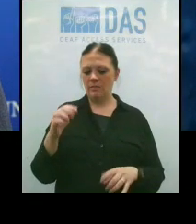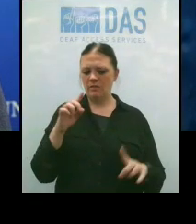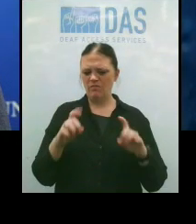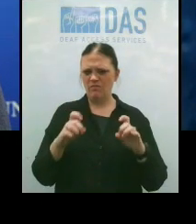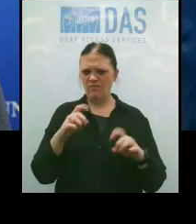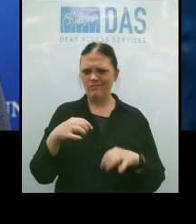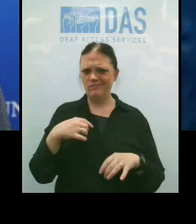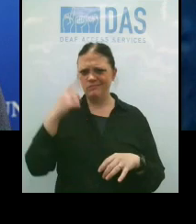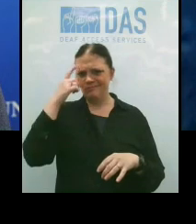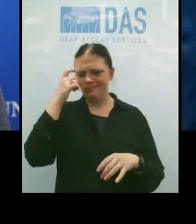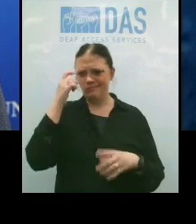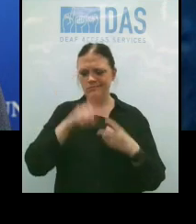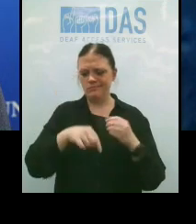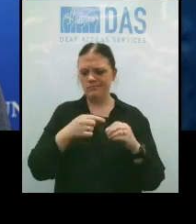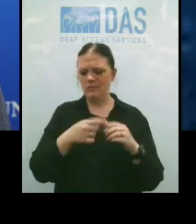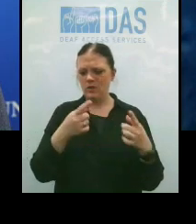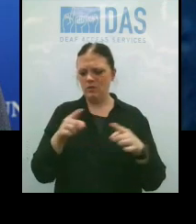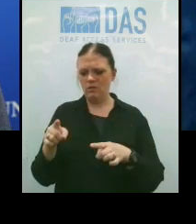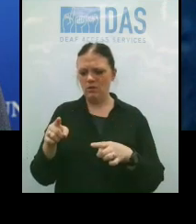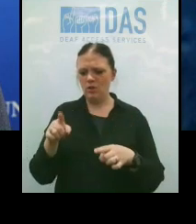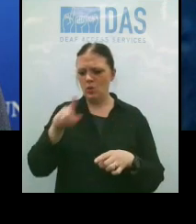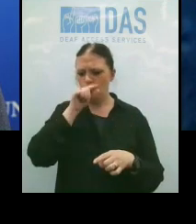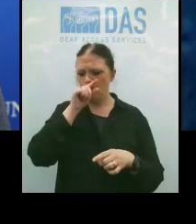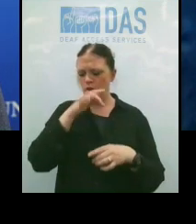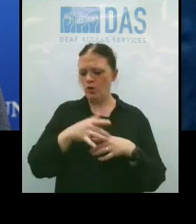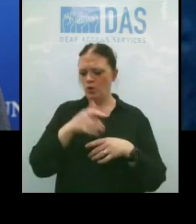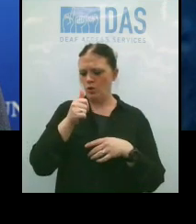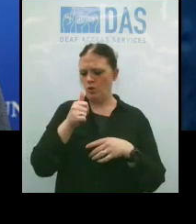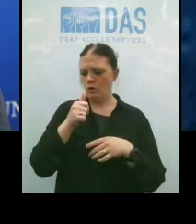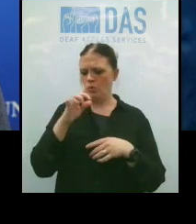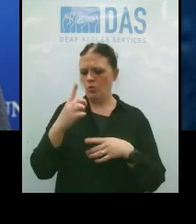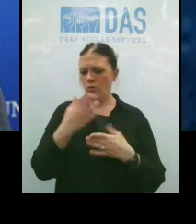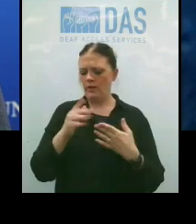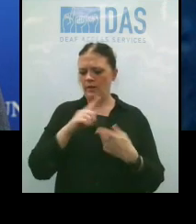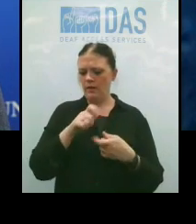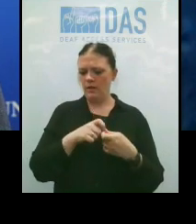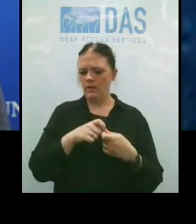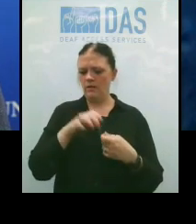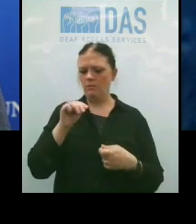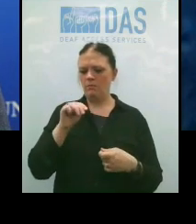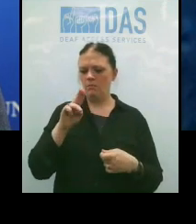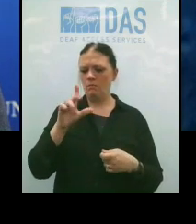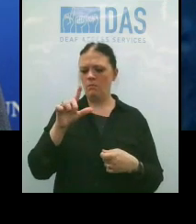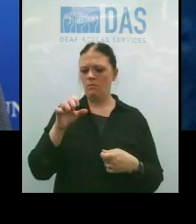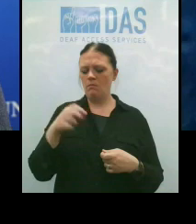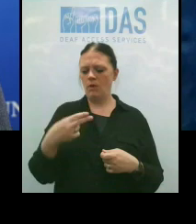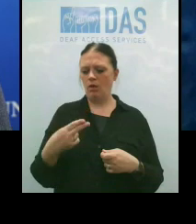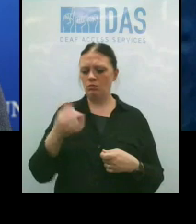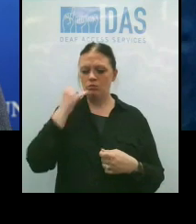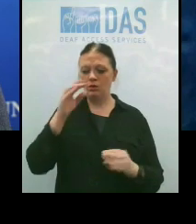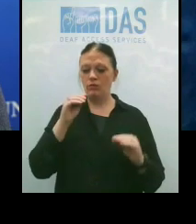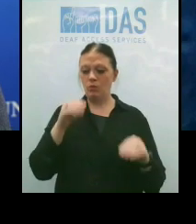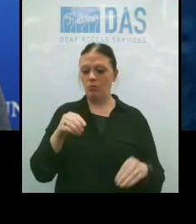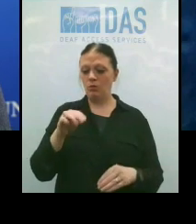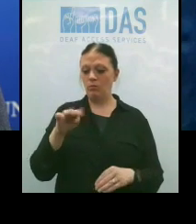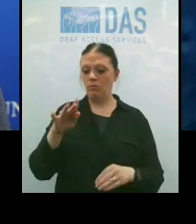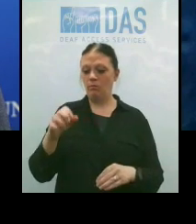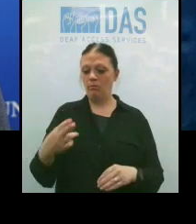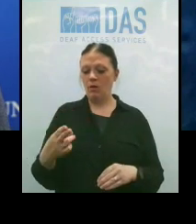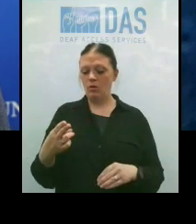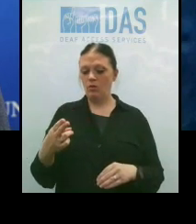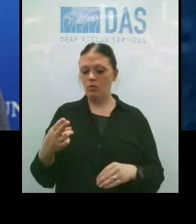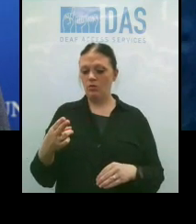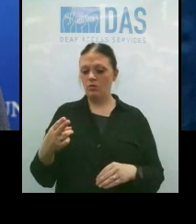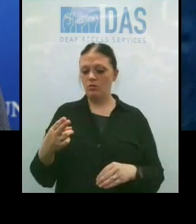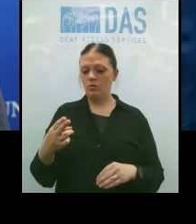there. I know you tweeted about it earlier. You know, one of the things in particular is about mulching, whether or not if you put mulch over new